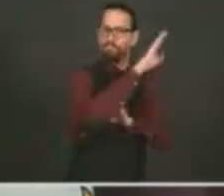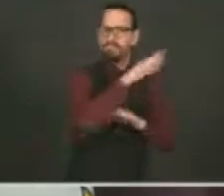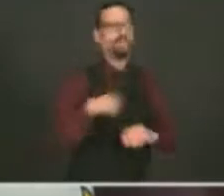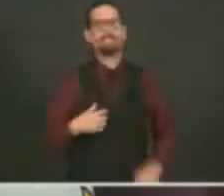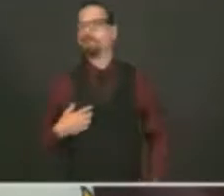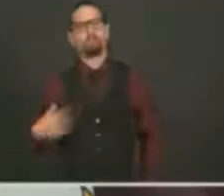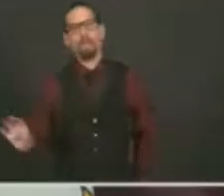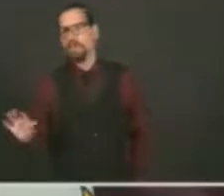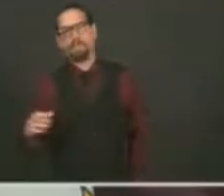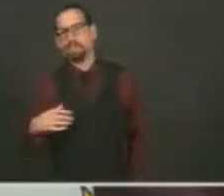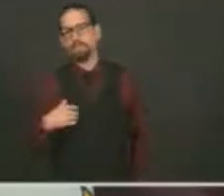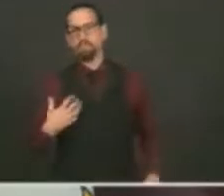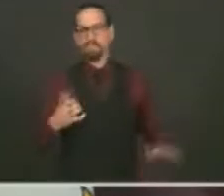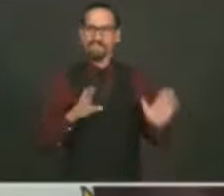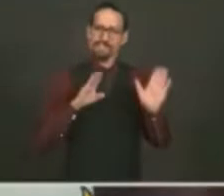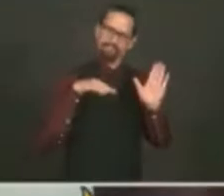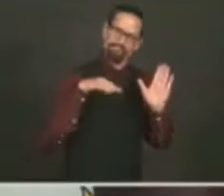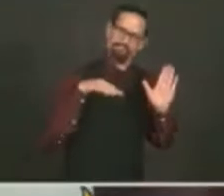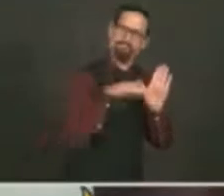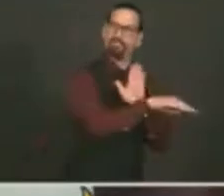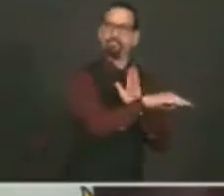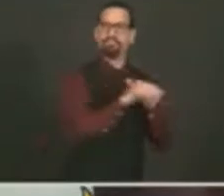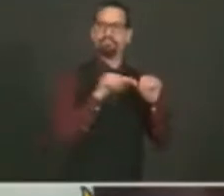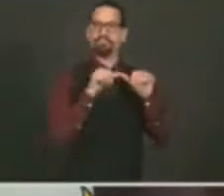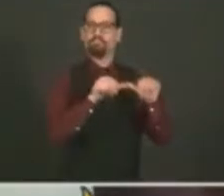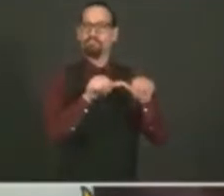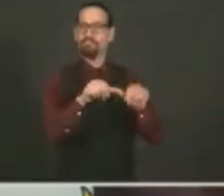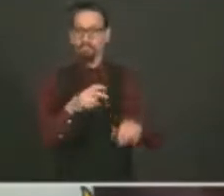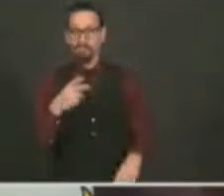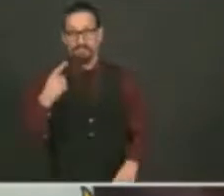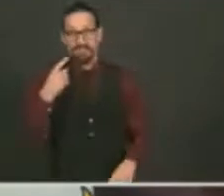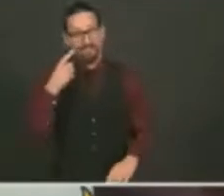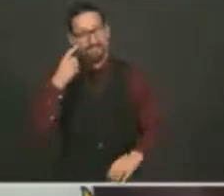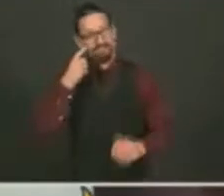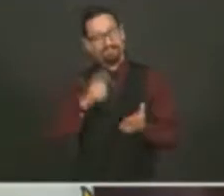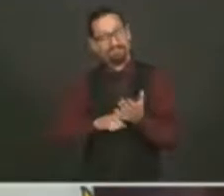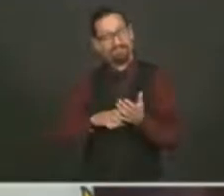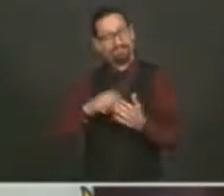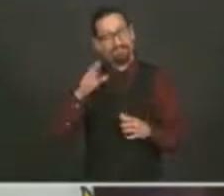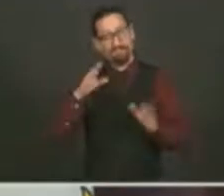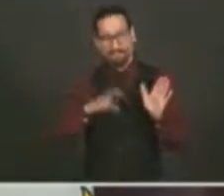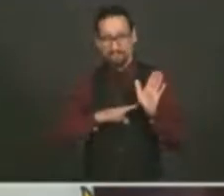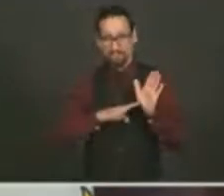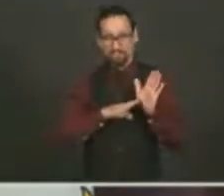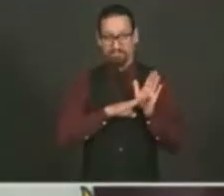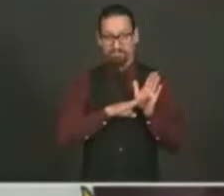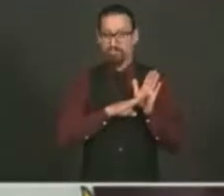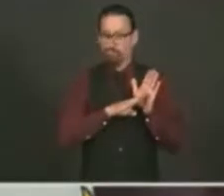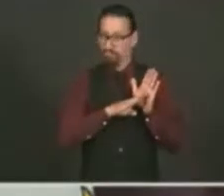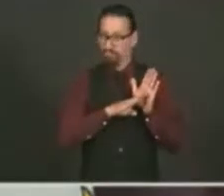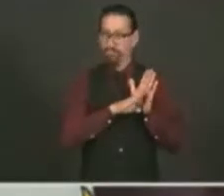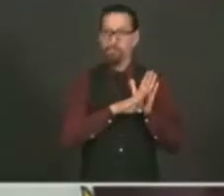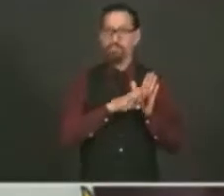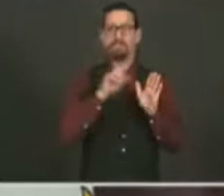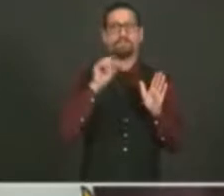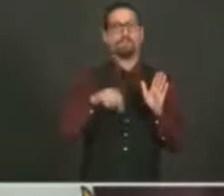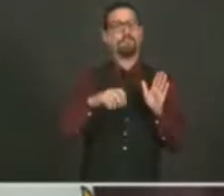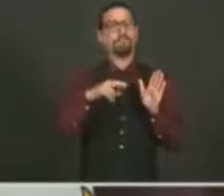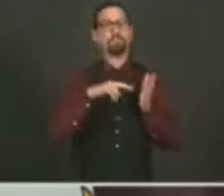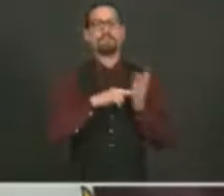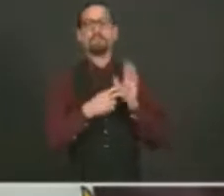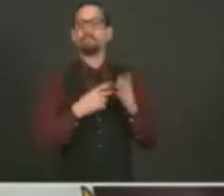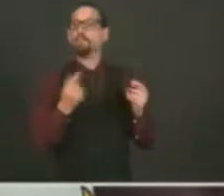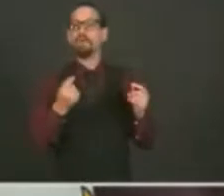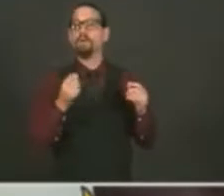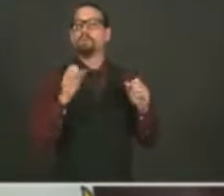before, once the numbers start to tick up, it doesn't take long before the increase becomes exponential